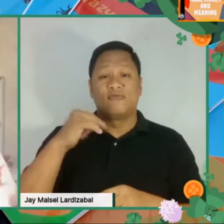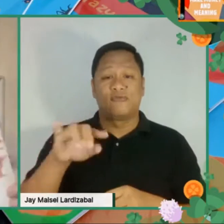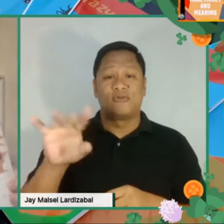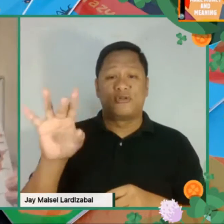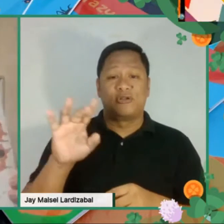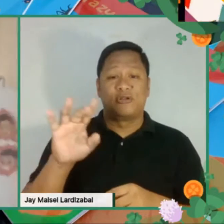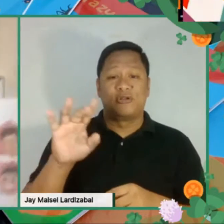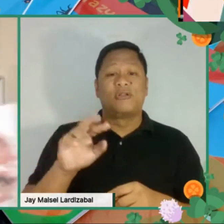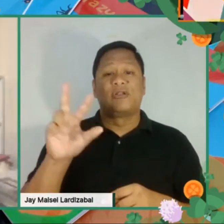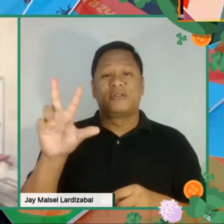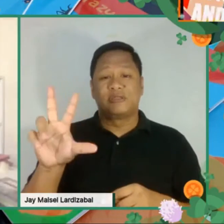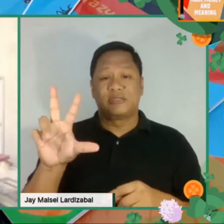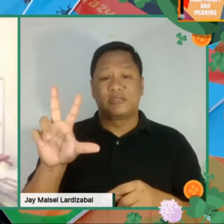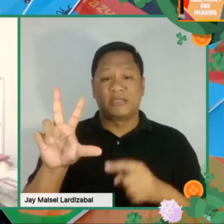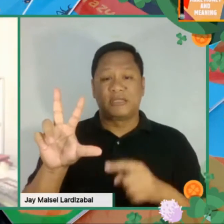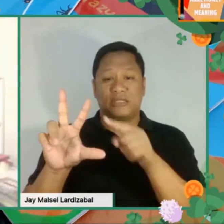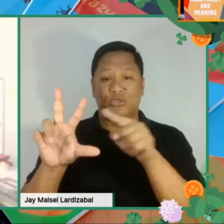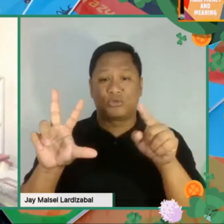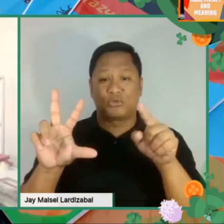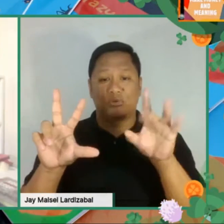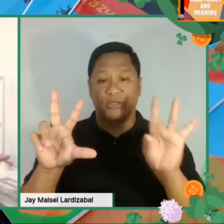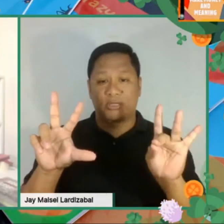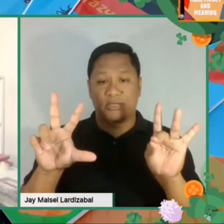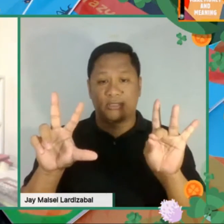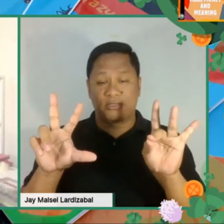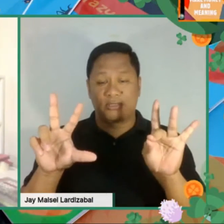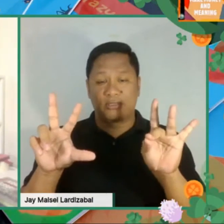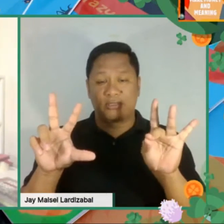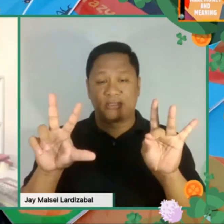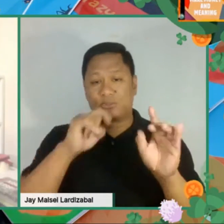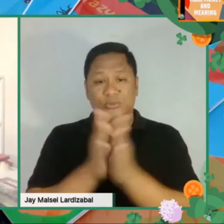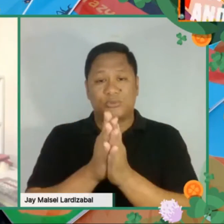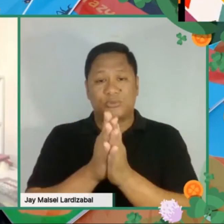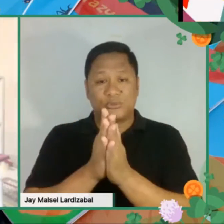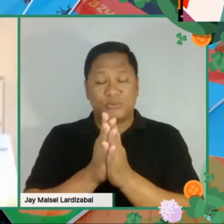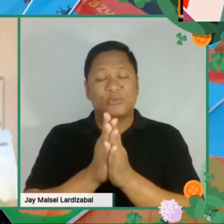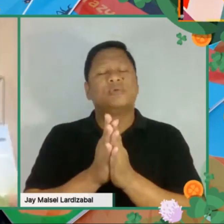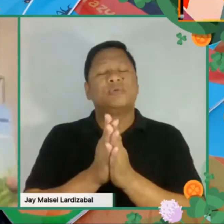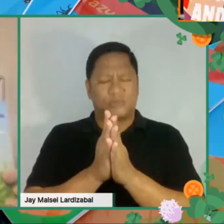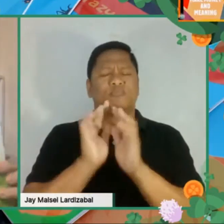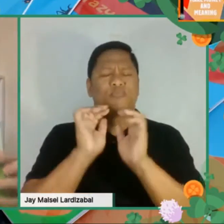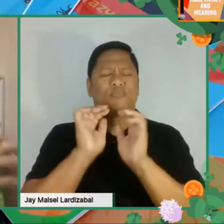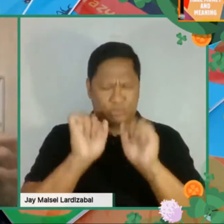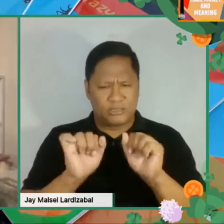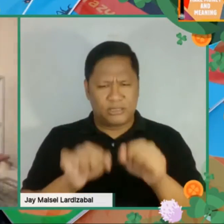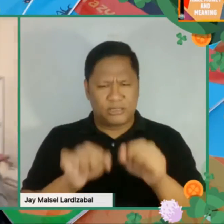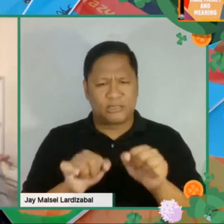3 to 8 years old. So nice. It's got really lovely